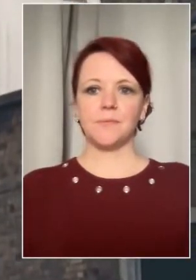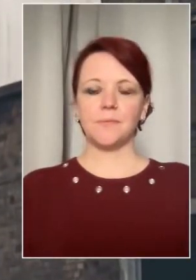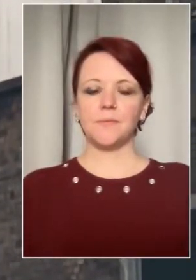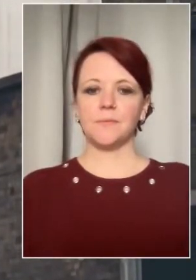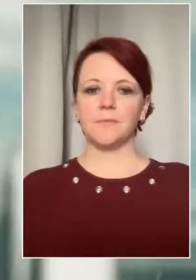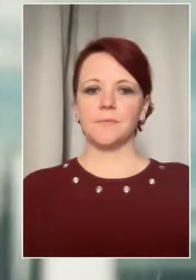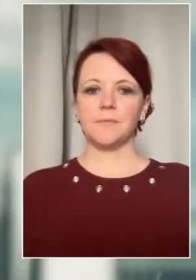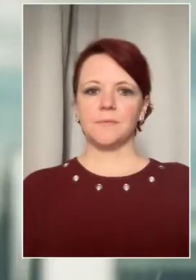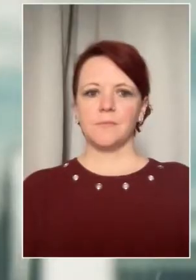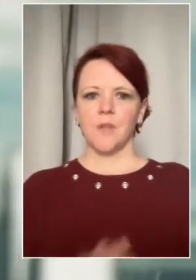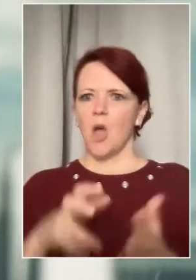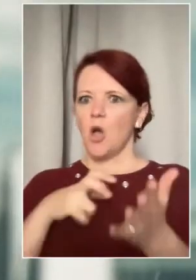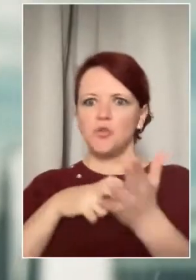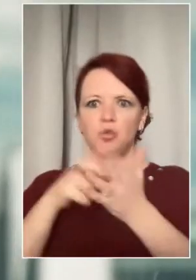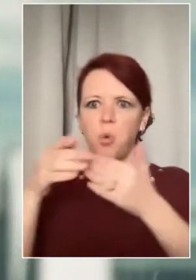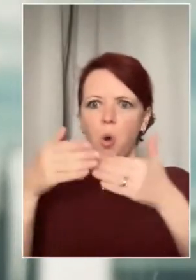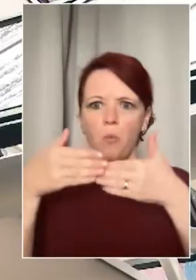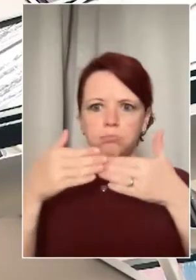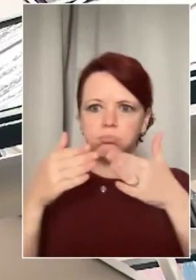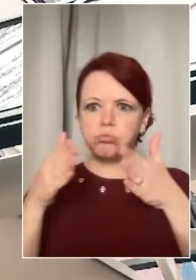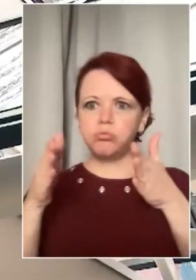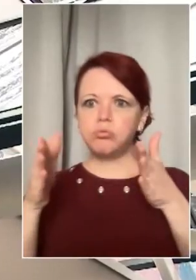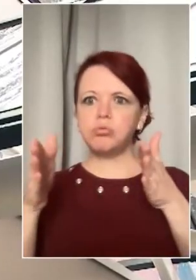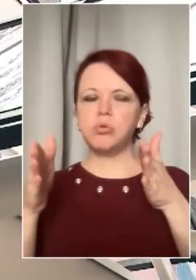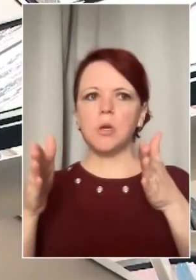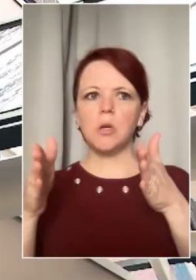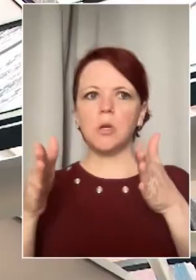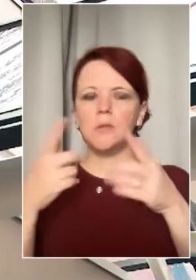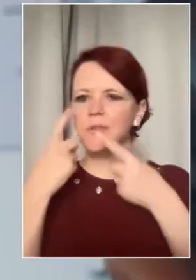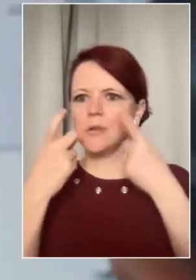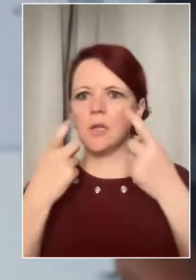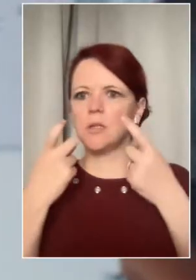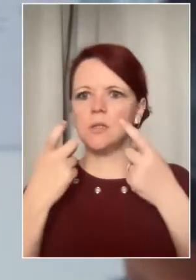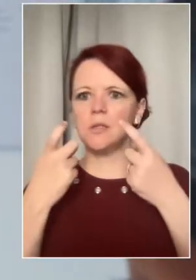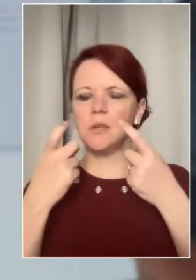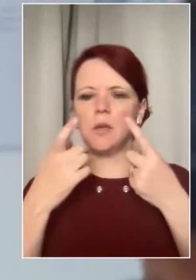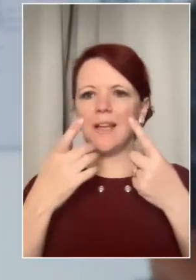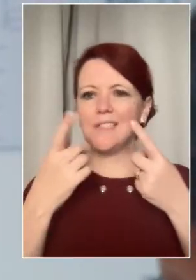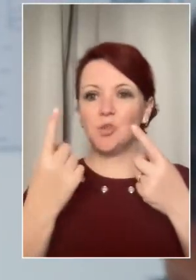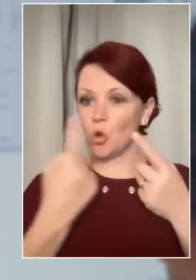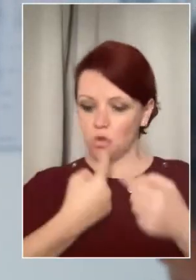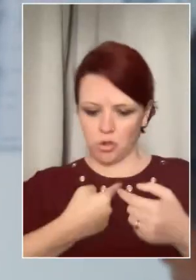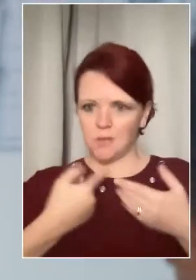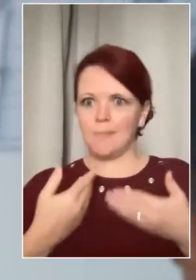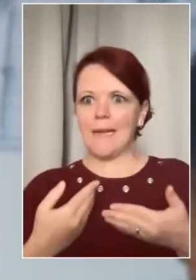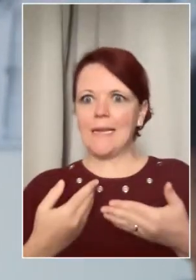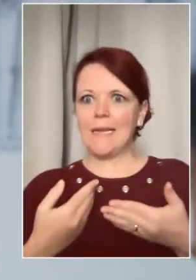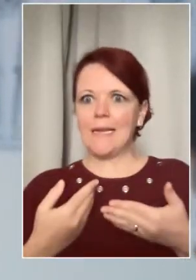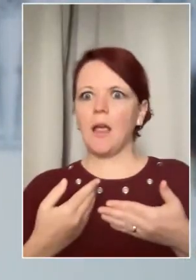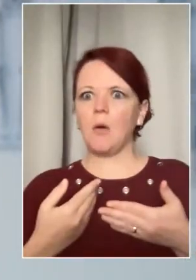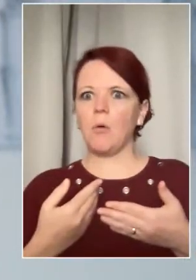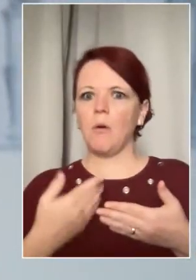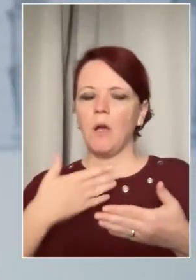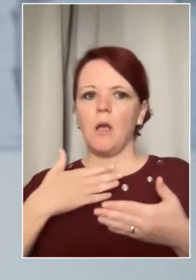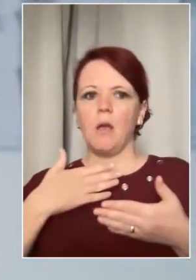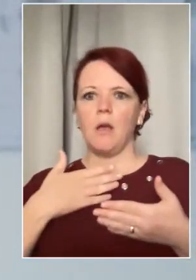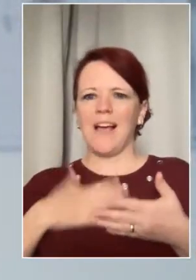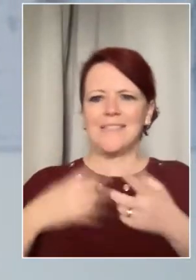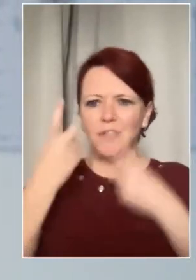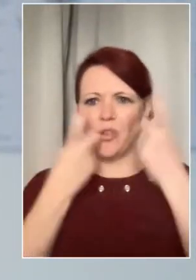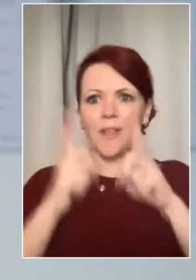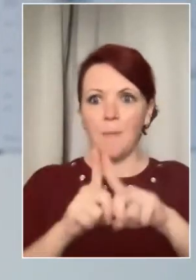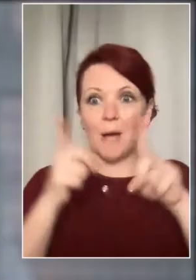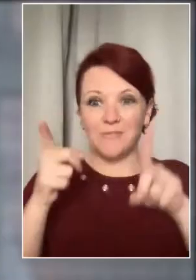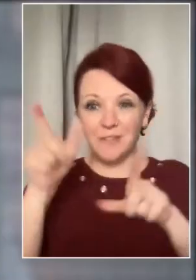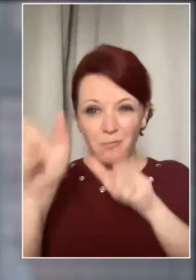Come into this place and you think that this isn't just about me now, this is about others. Their attention is exceptional. We've trained them,